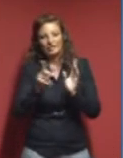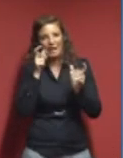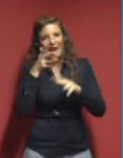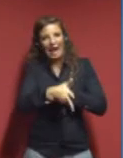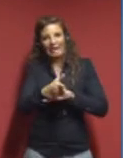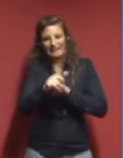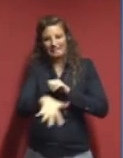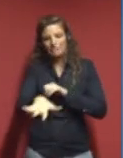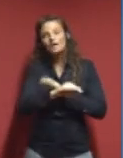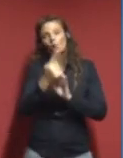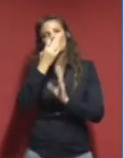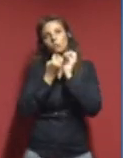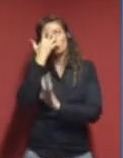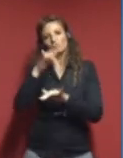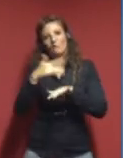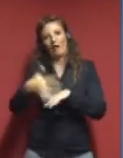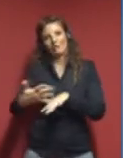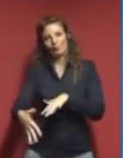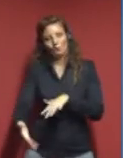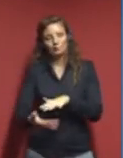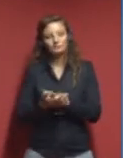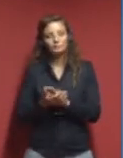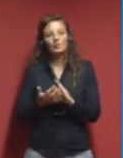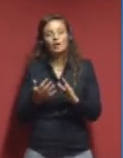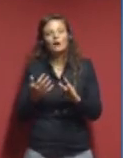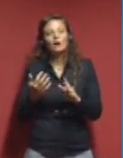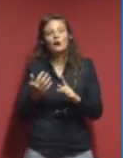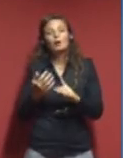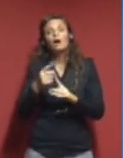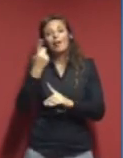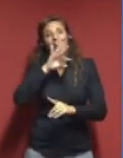it. The best part is you can build it yourself.